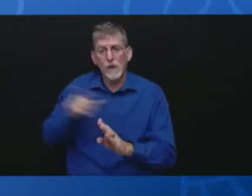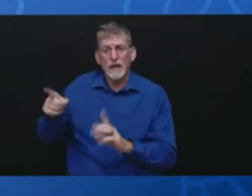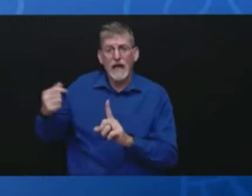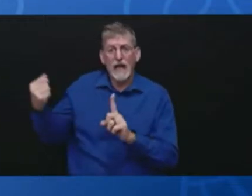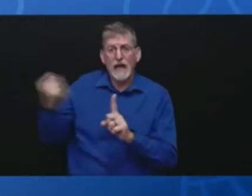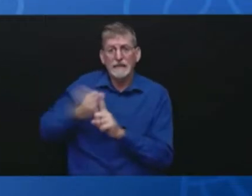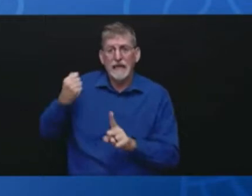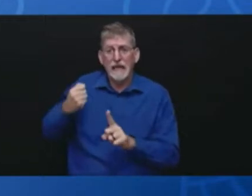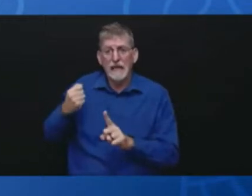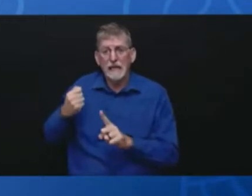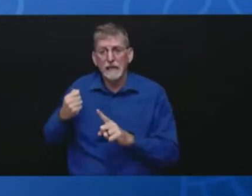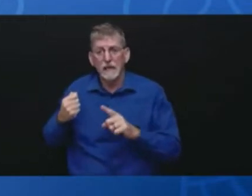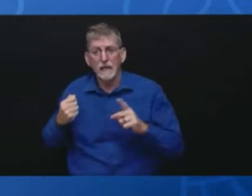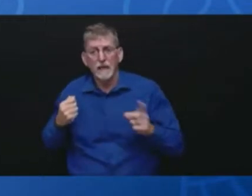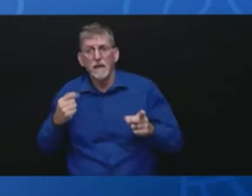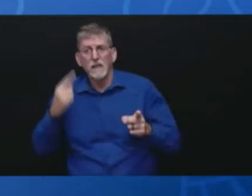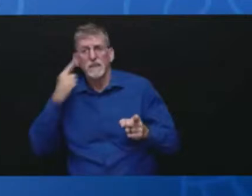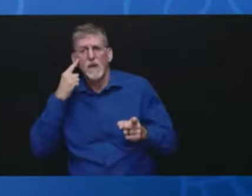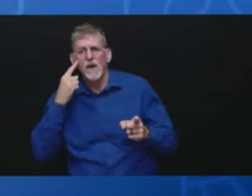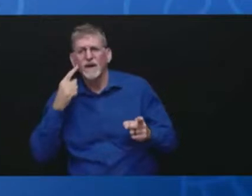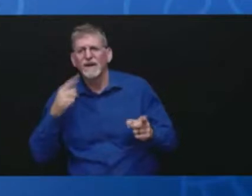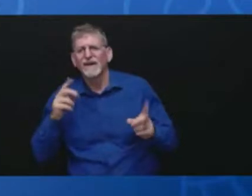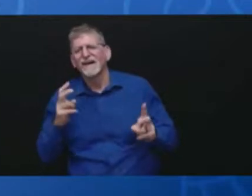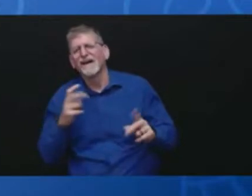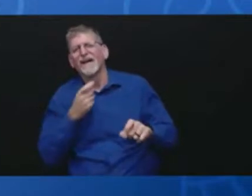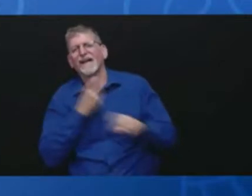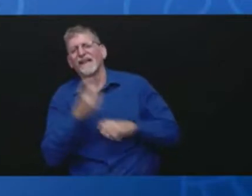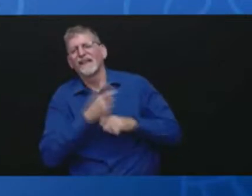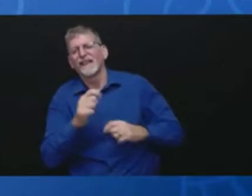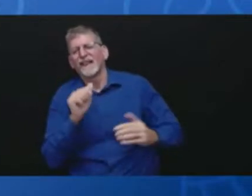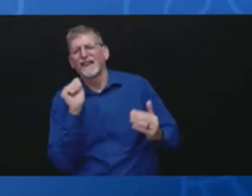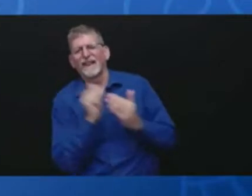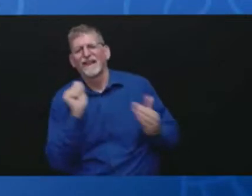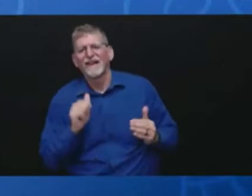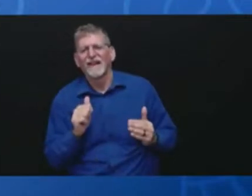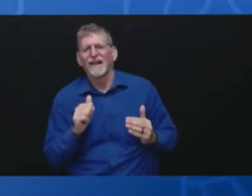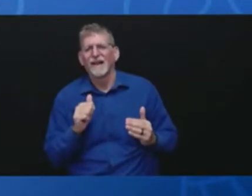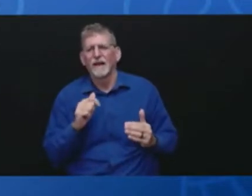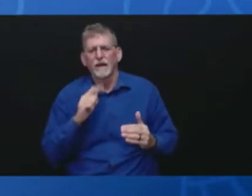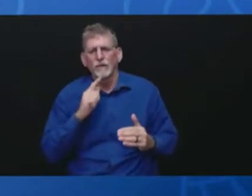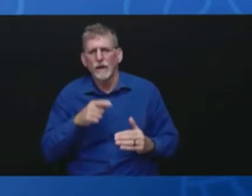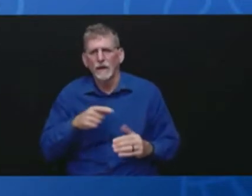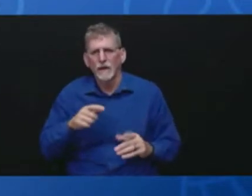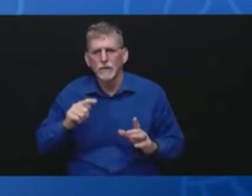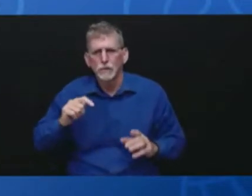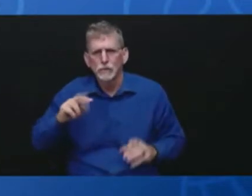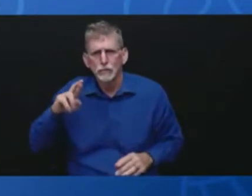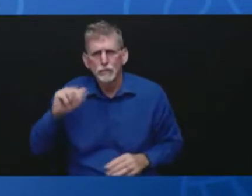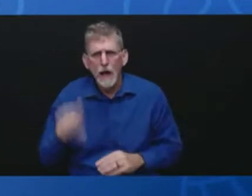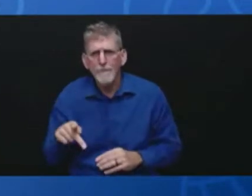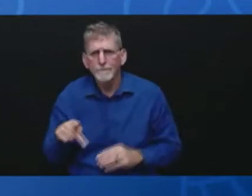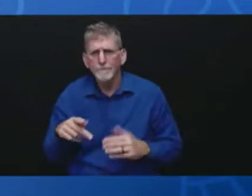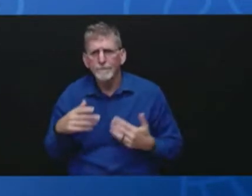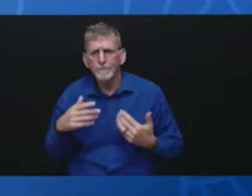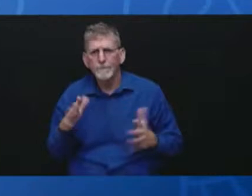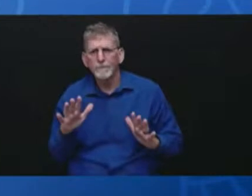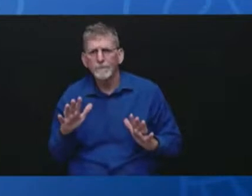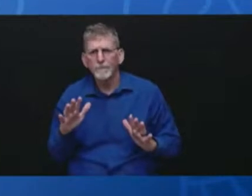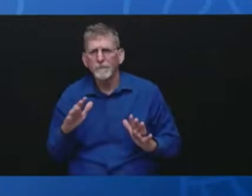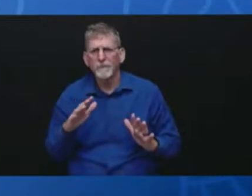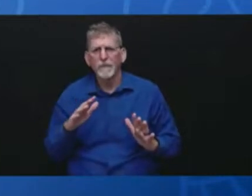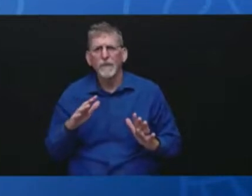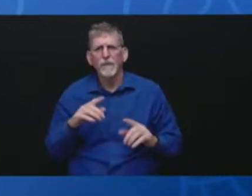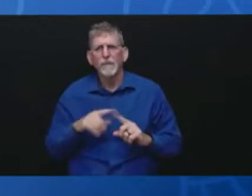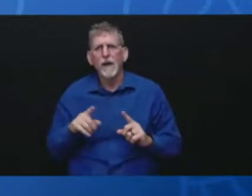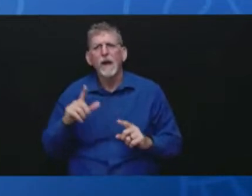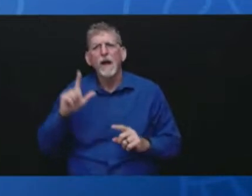punked, that it was some sort of a trap, but eventually notified the White House about